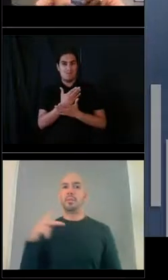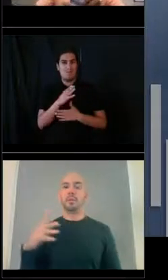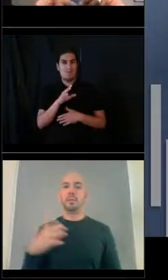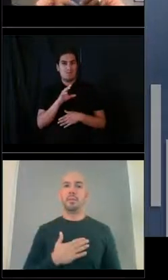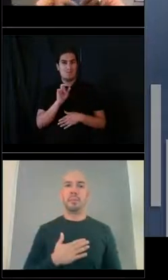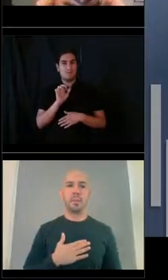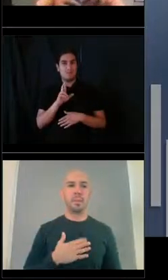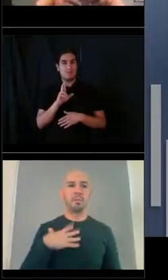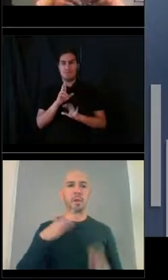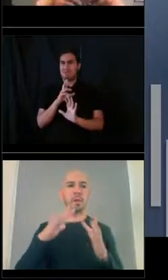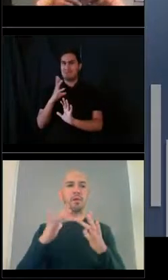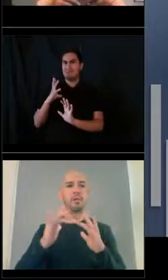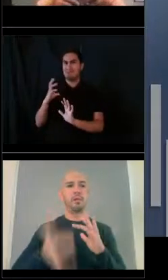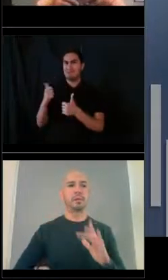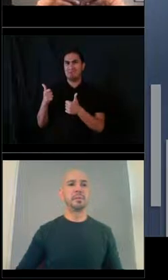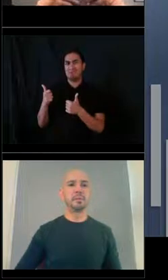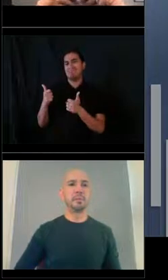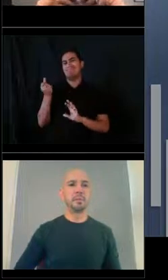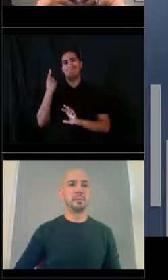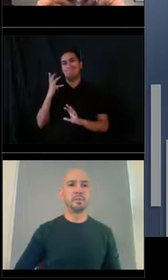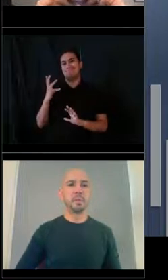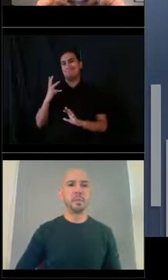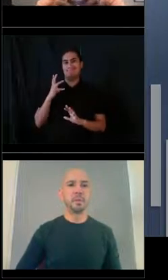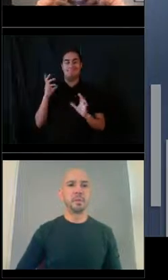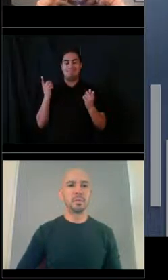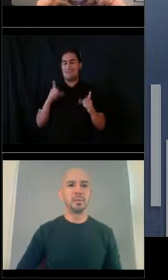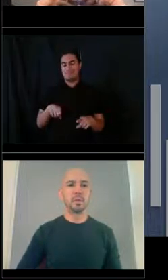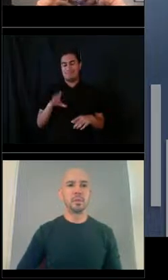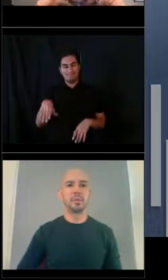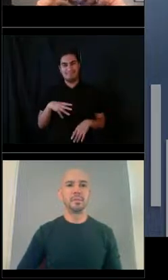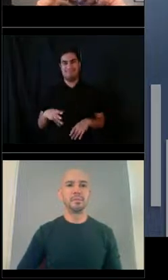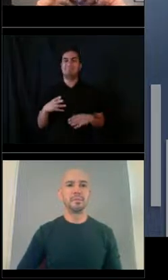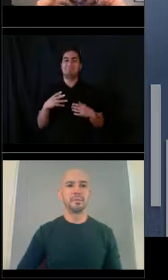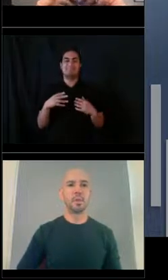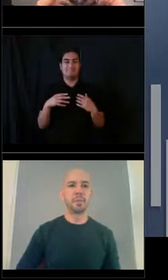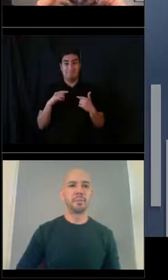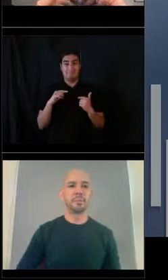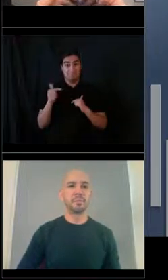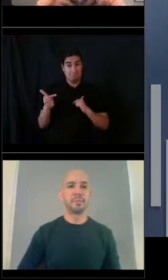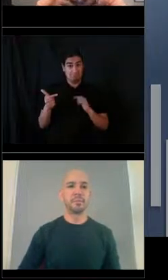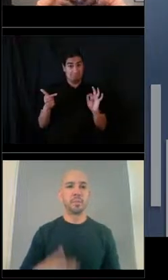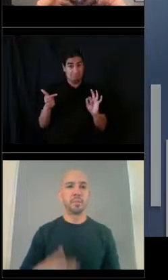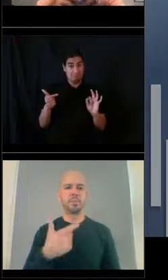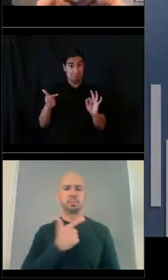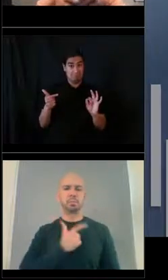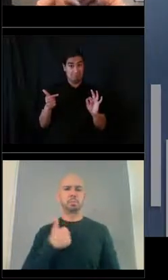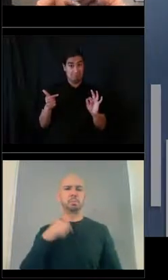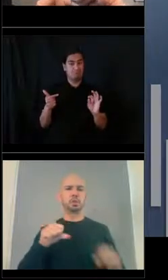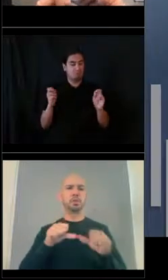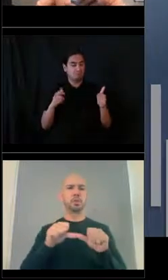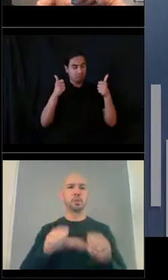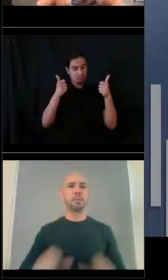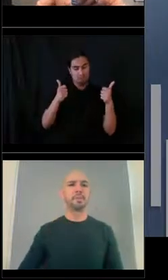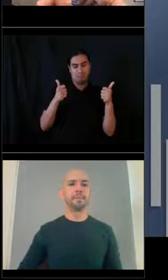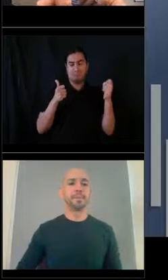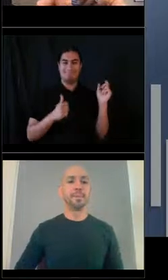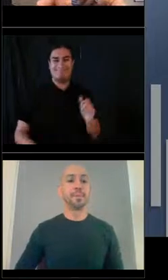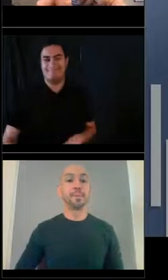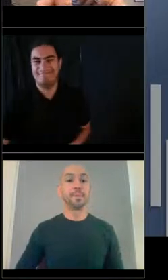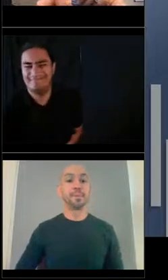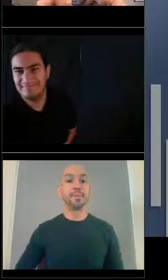anymore uh for the past year we were part of a group that was lovingly called the